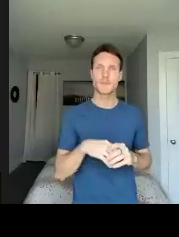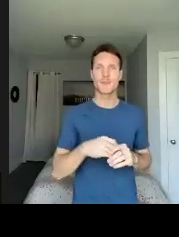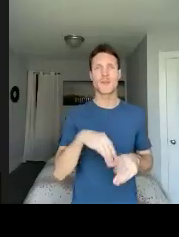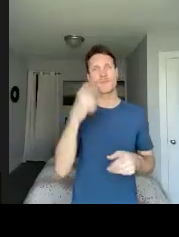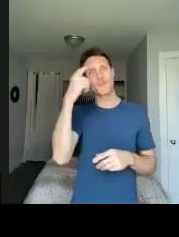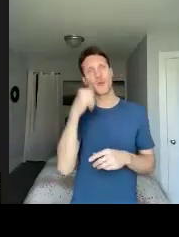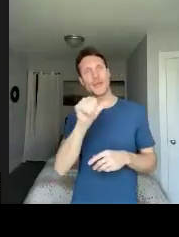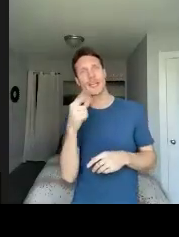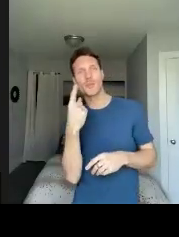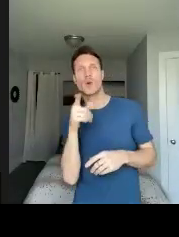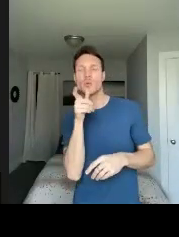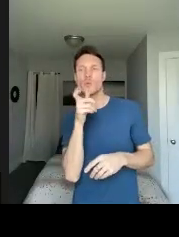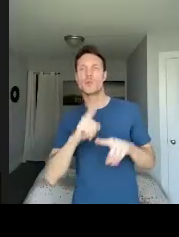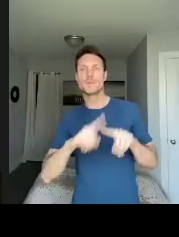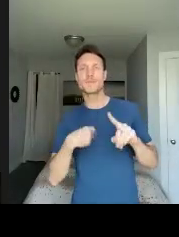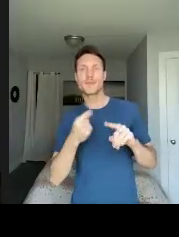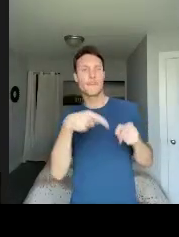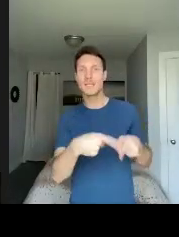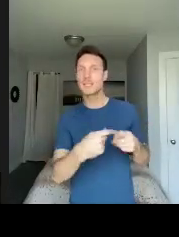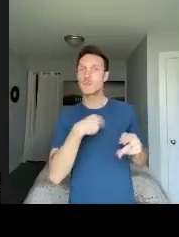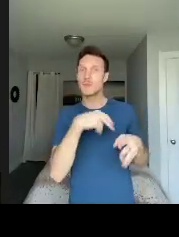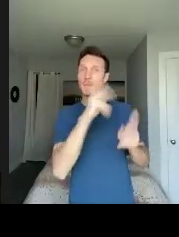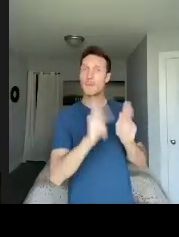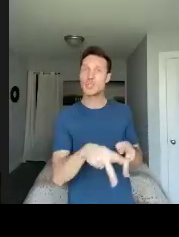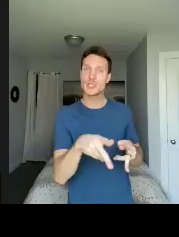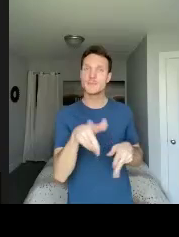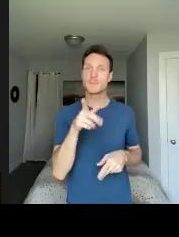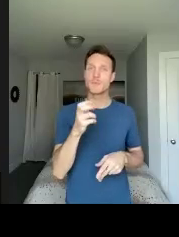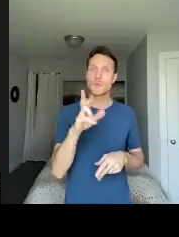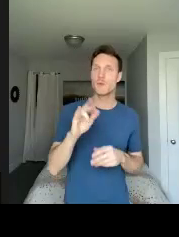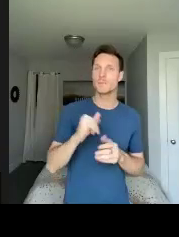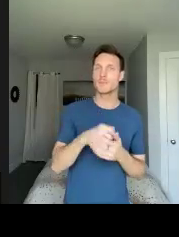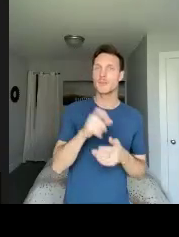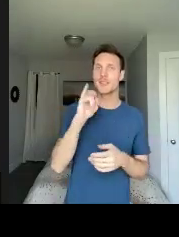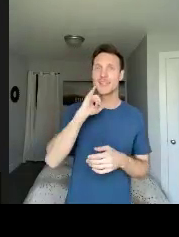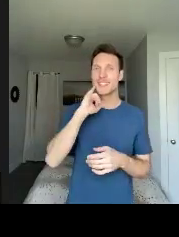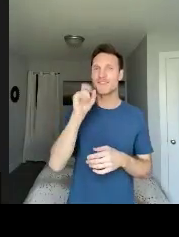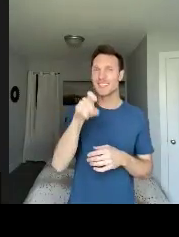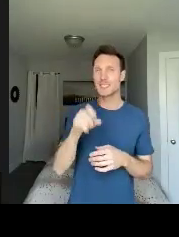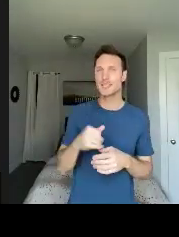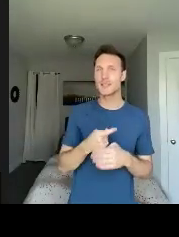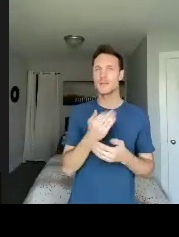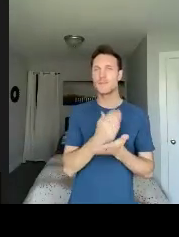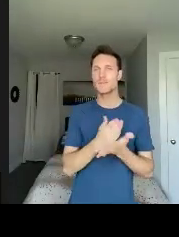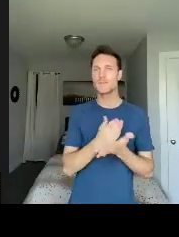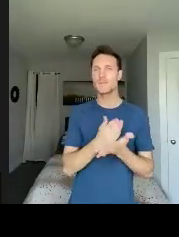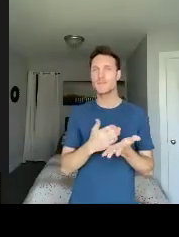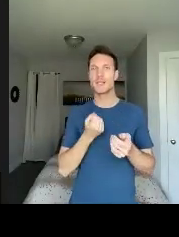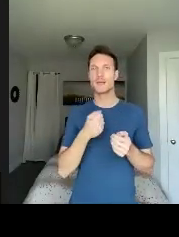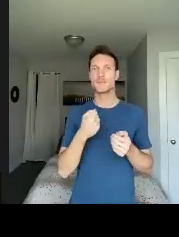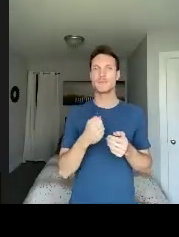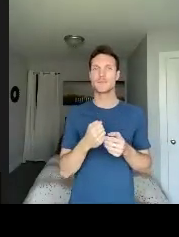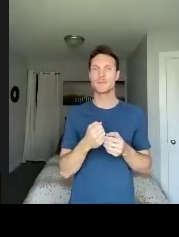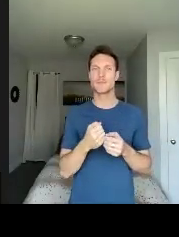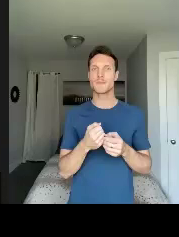participate, and be on the lookout for those invitation links to get registered early